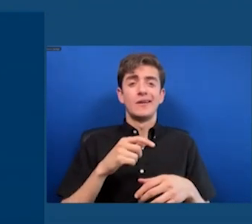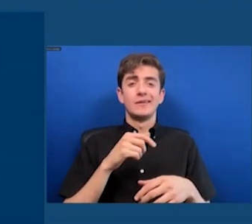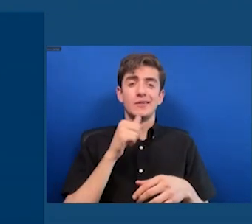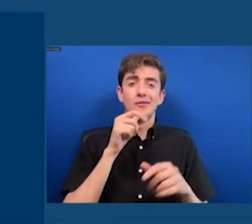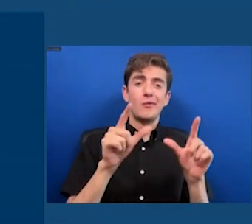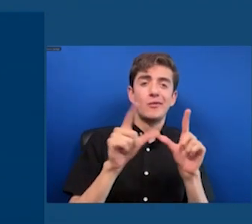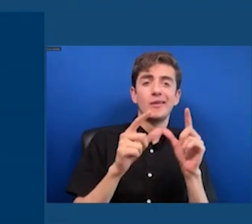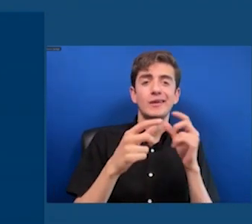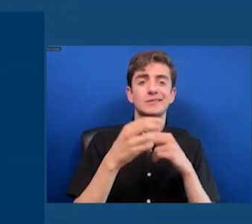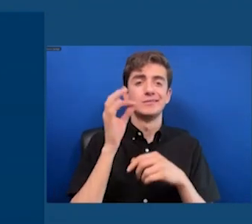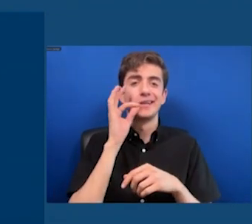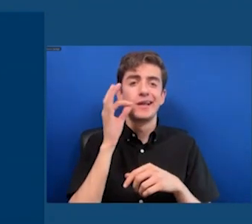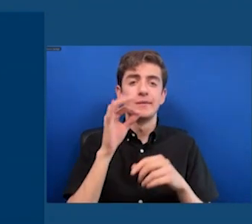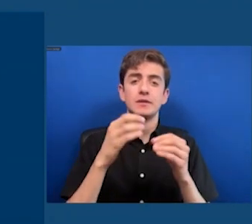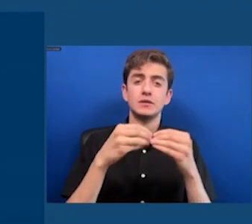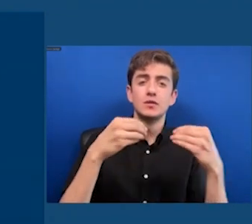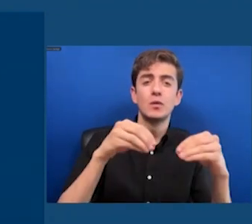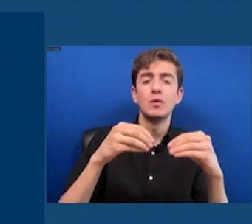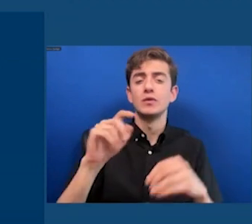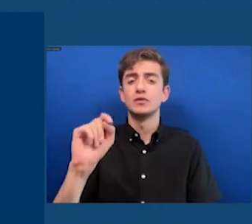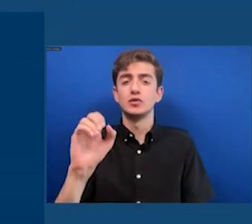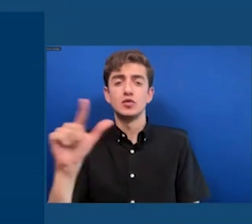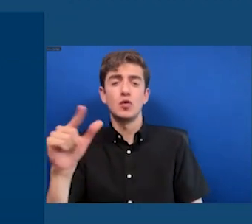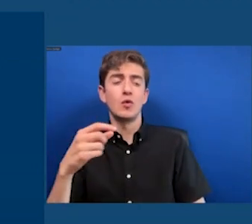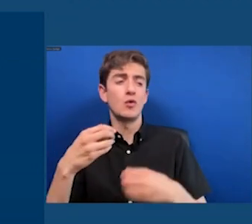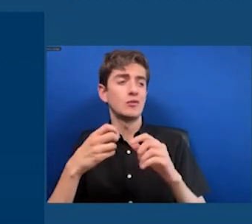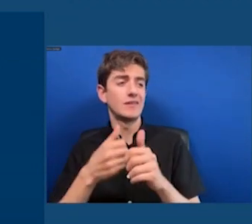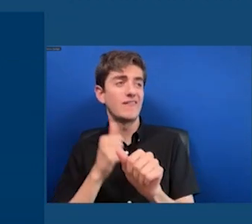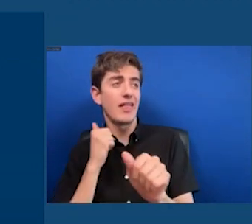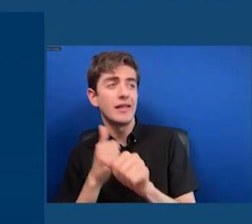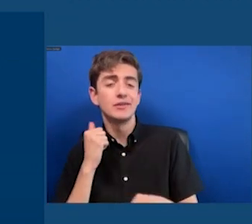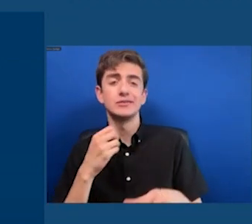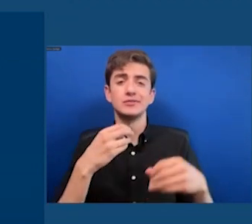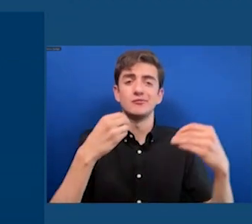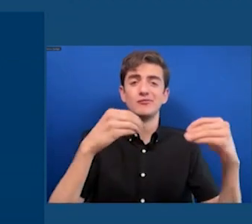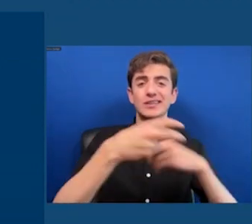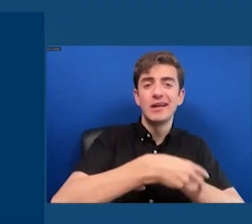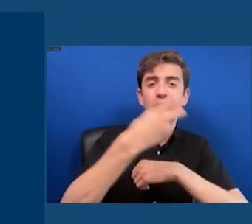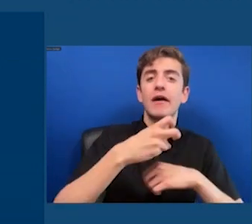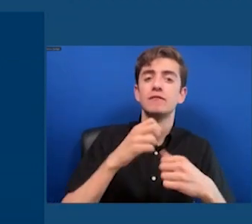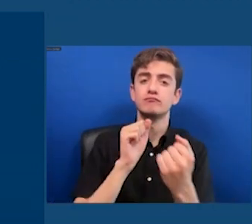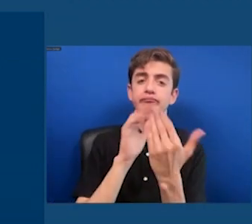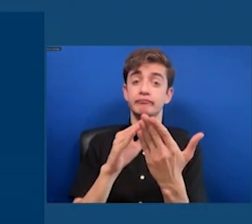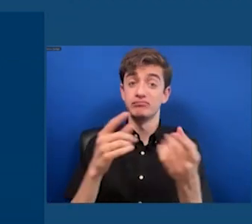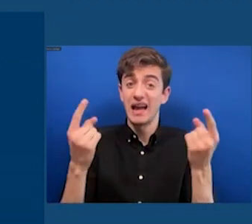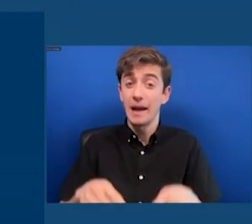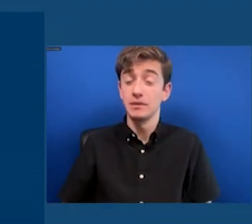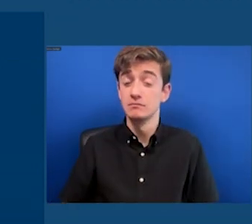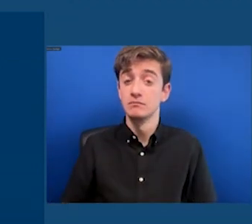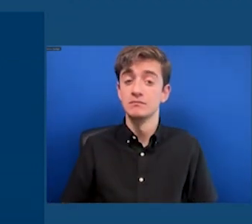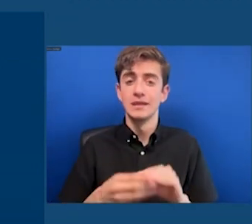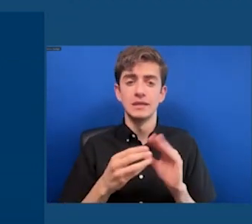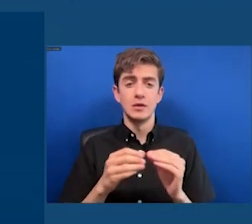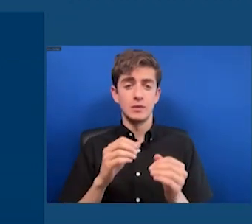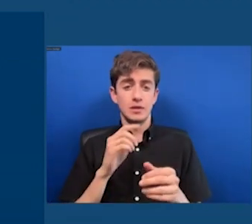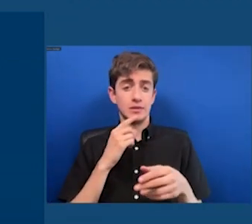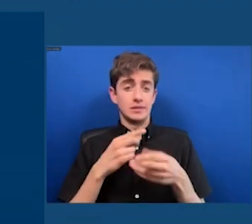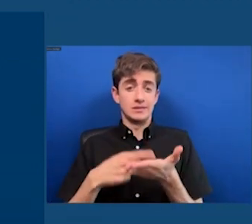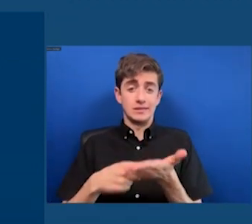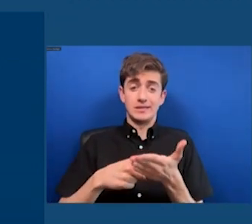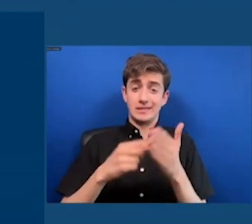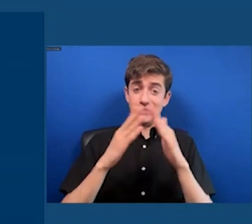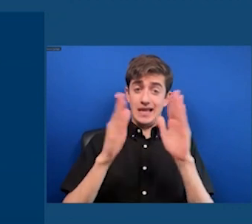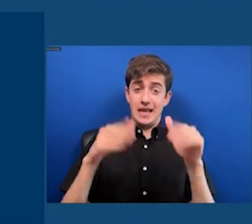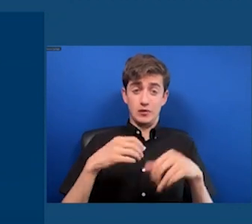We got it done. I said we'd take concrete action to address the housing crisis and make it easier for New Yorkers to find homes they